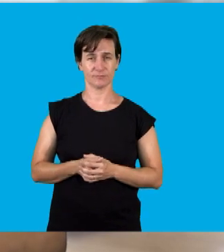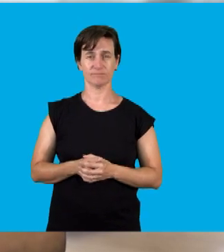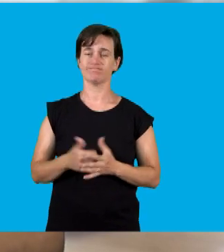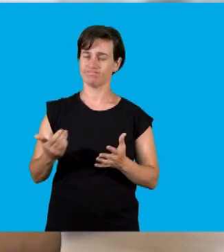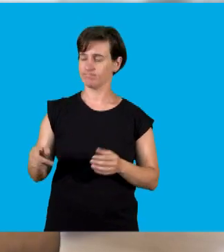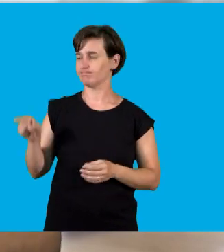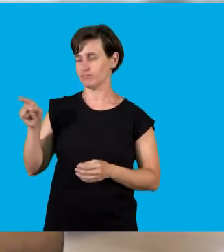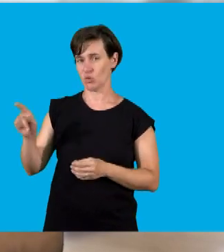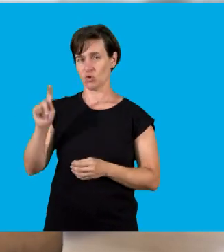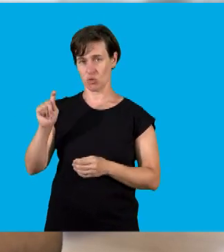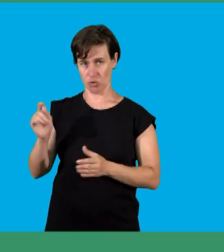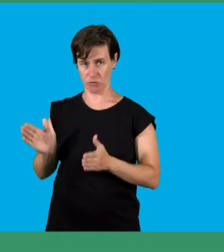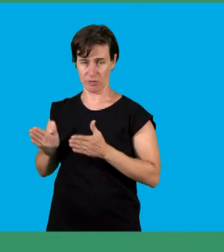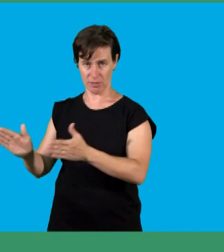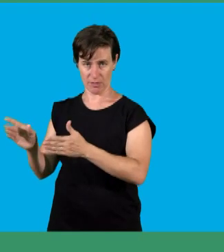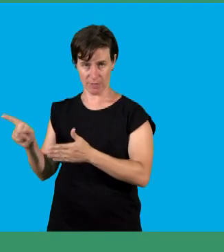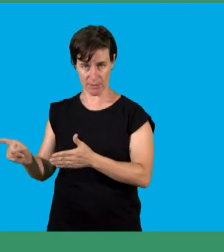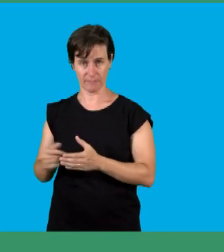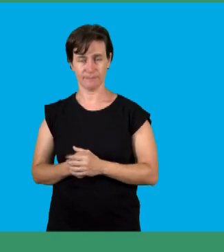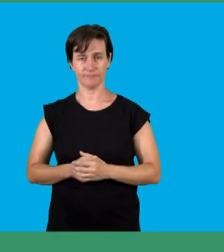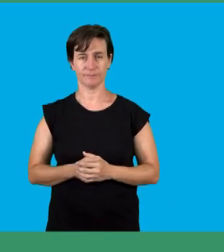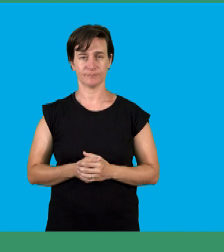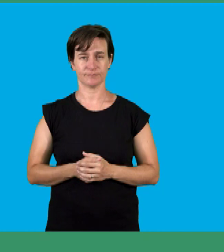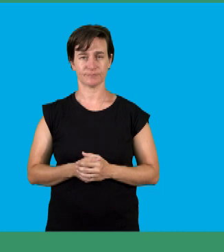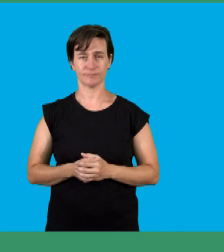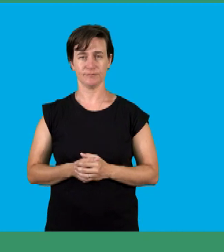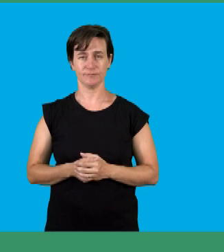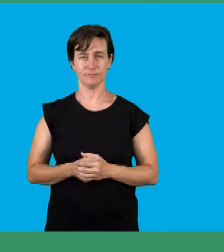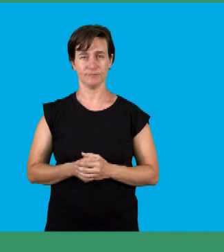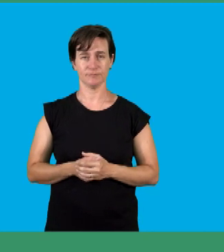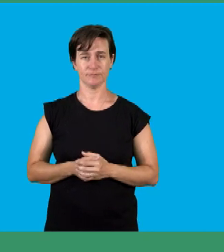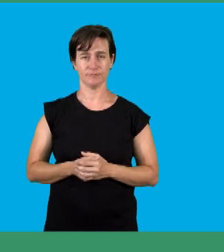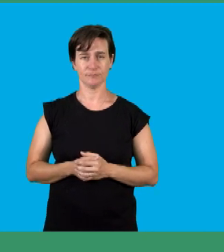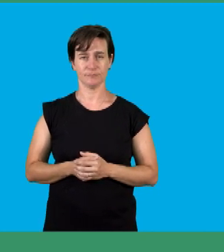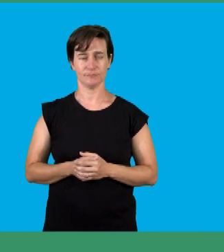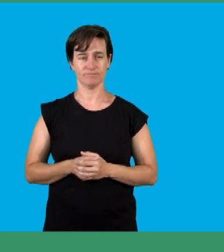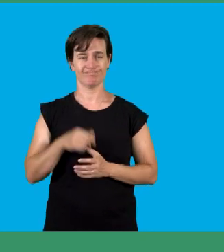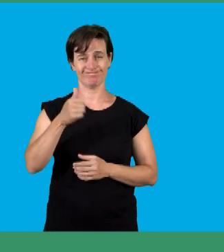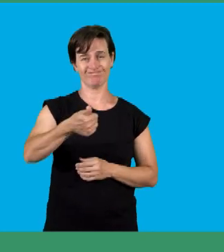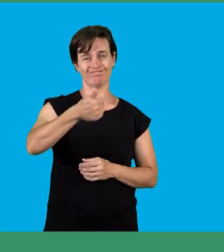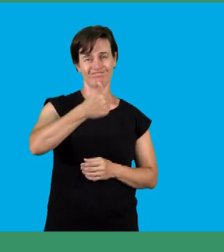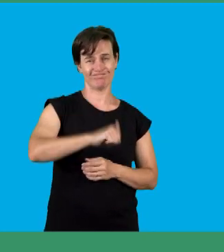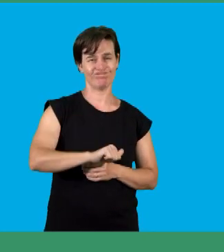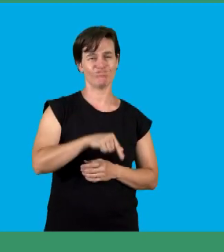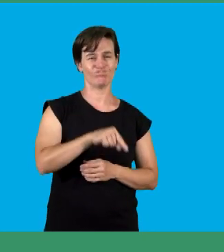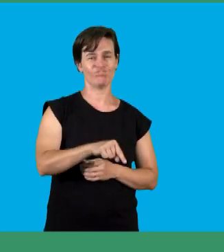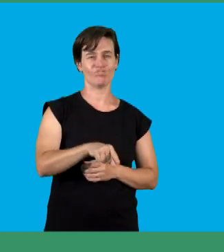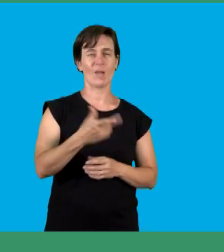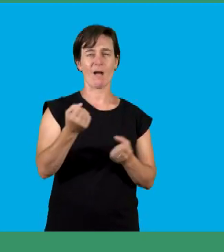product? It is our tertiary sector, yes. Then here's a